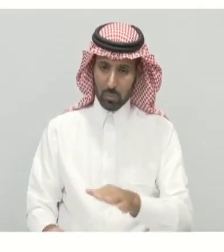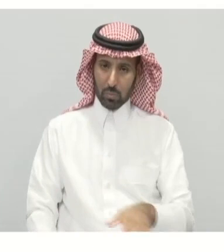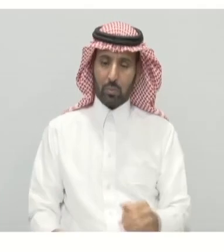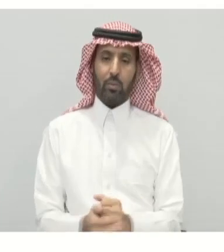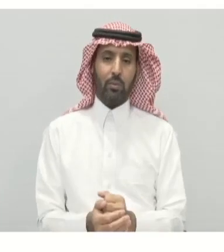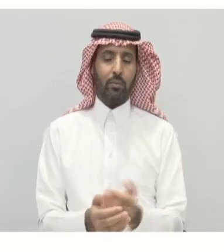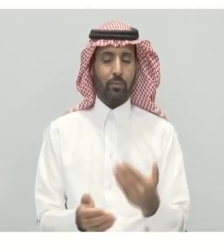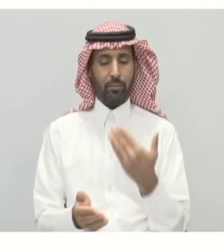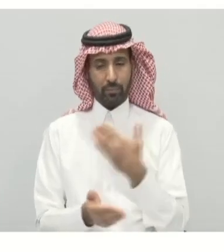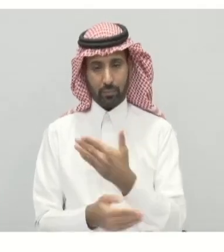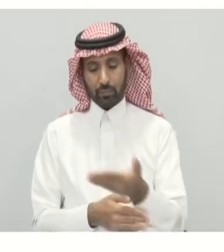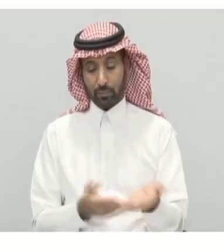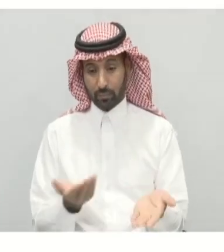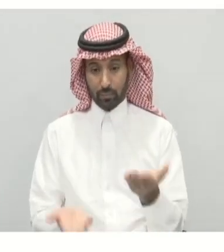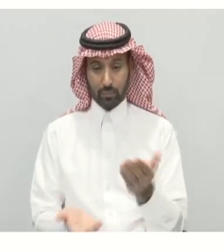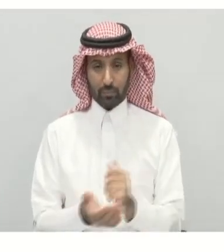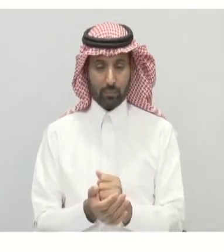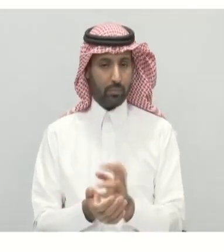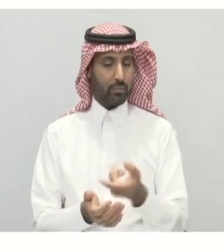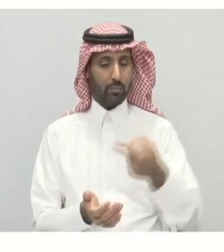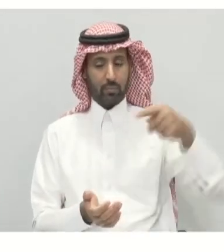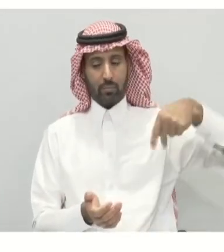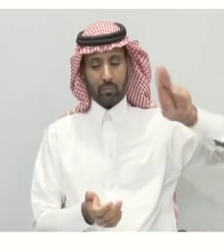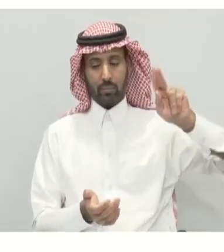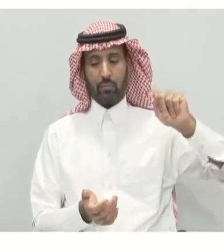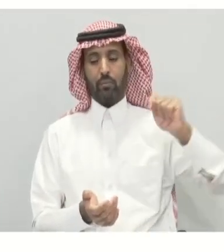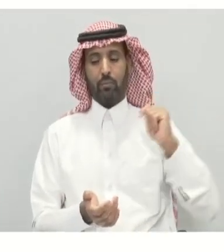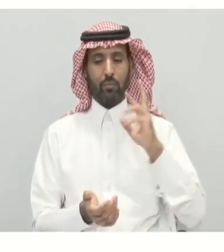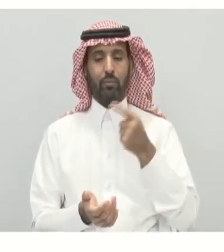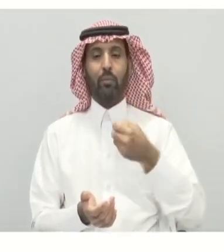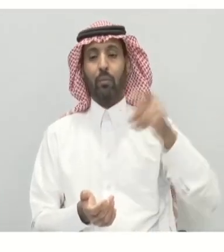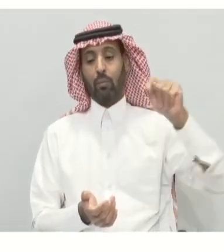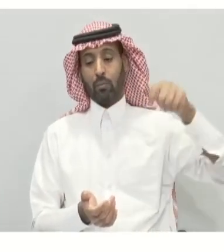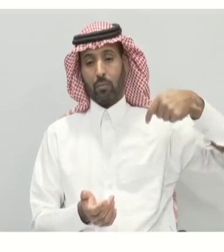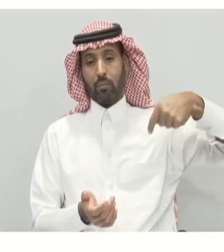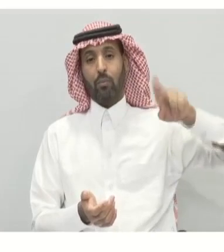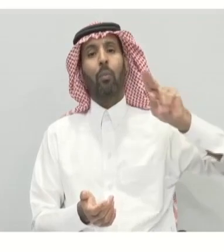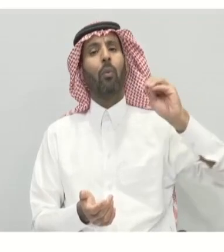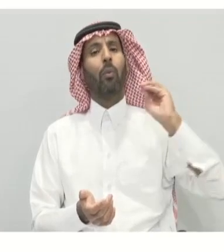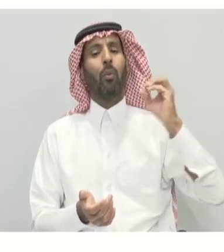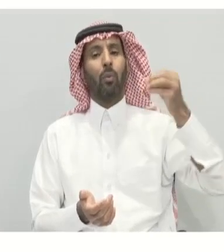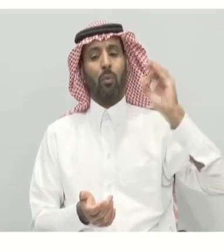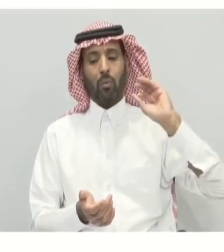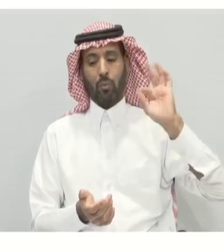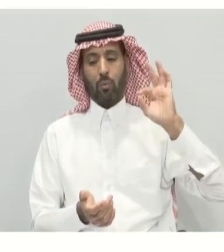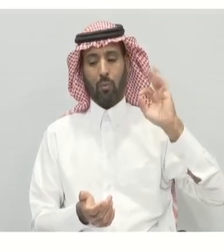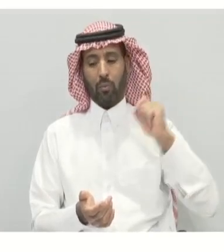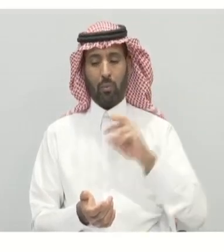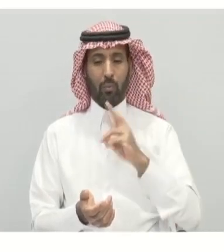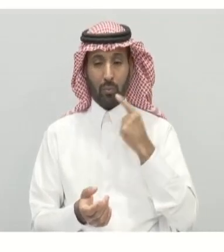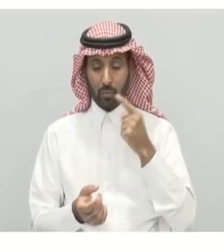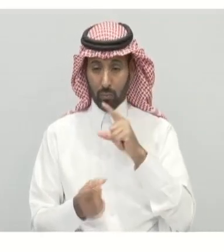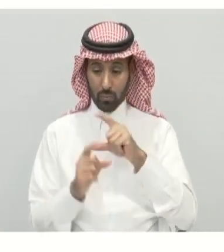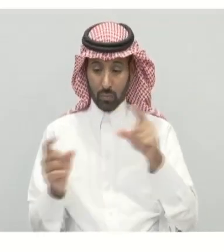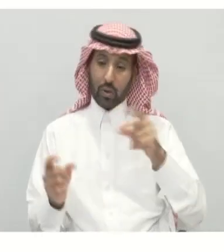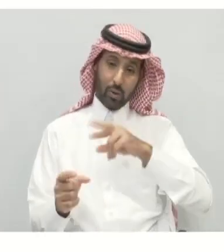Let's compare the first one, put, with put off, put up with, put off, put on, and out. They are having